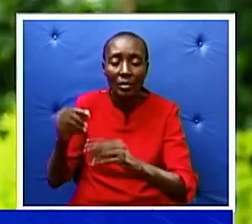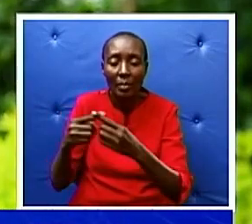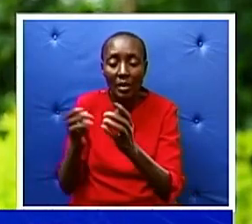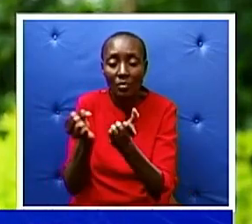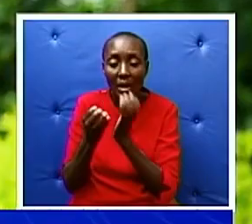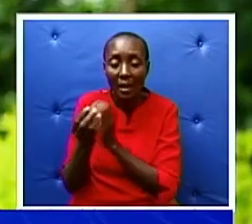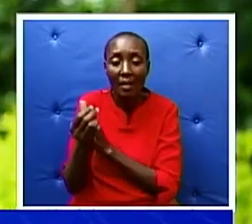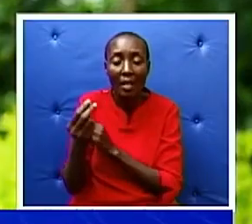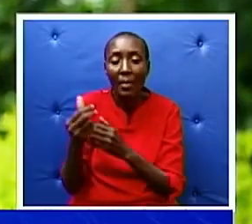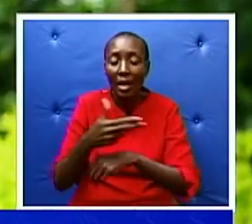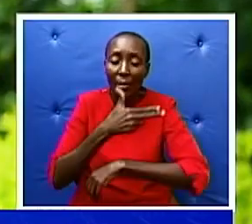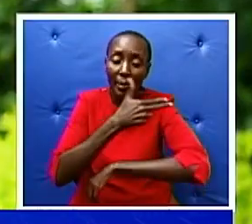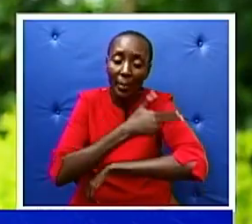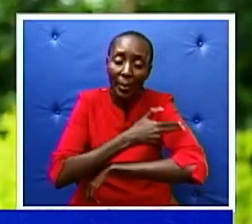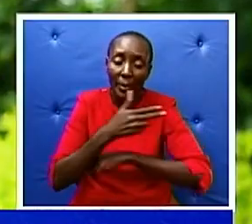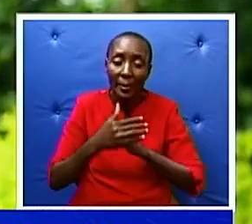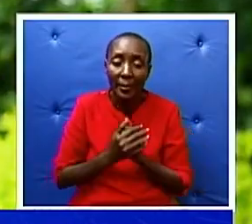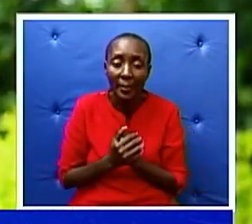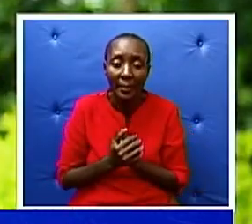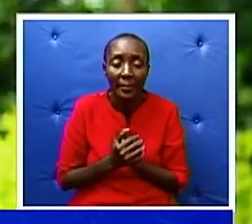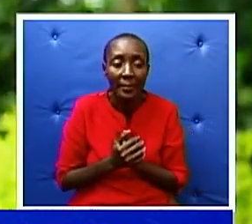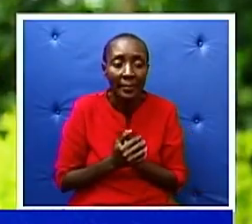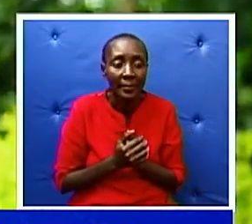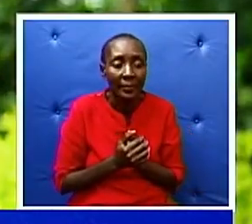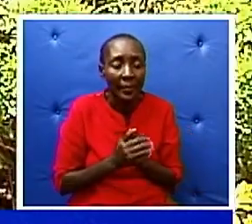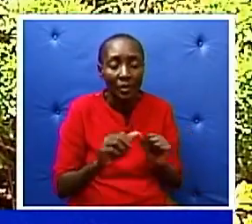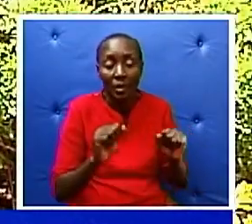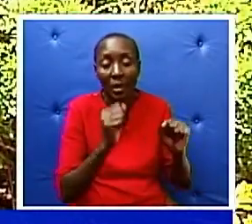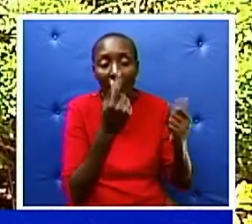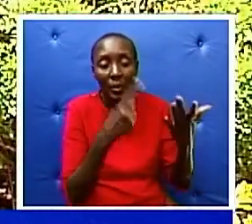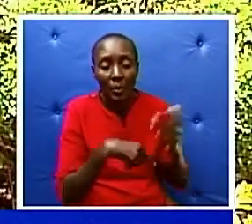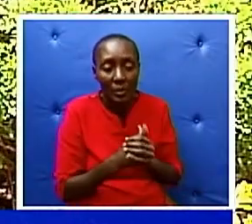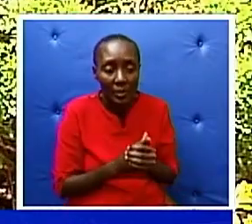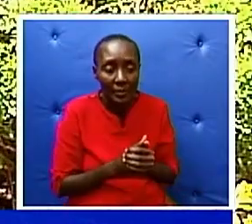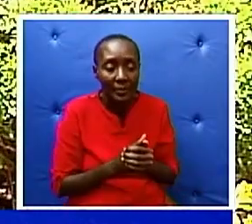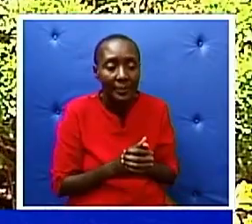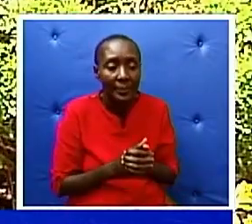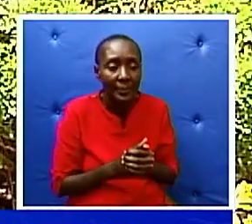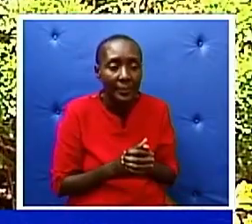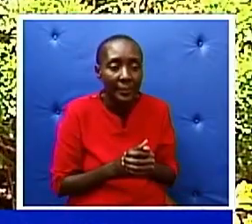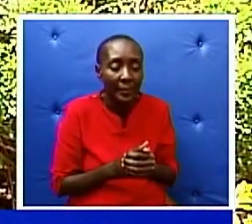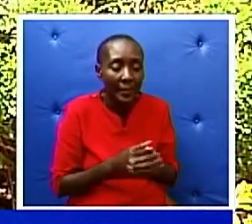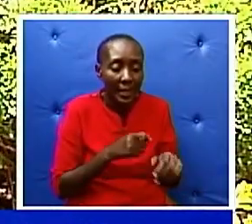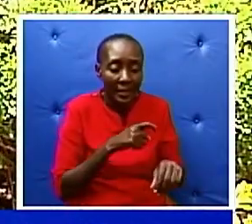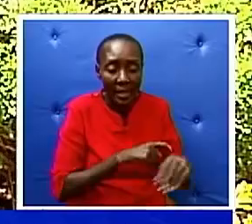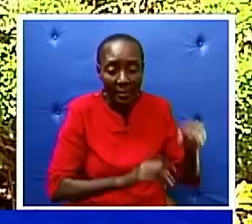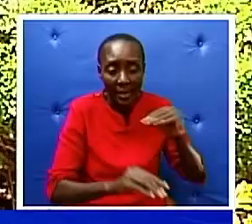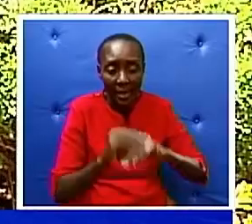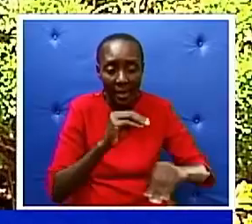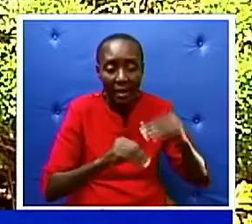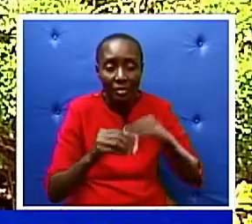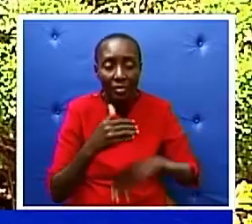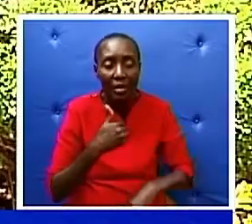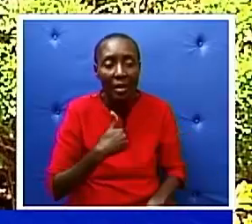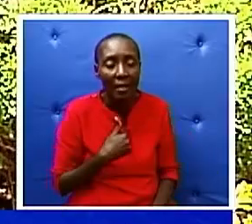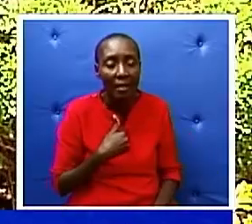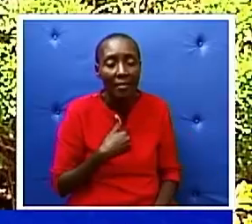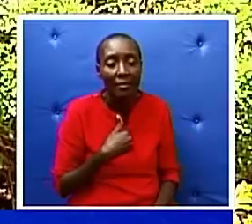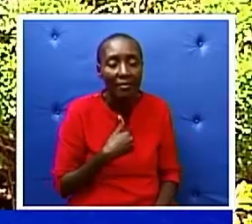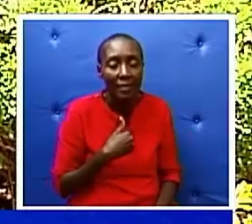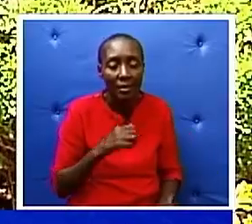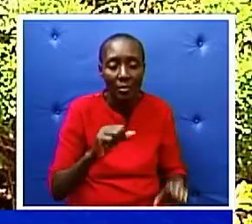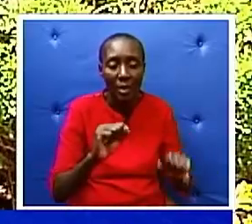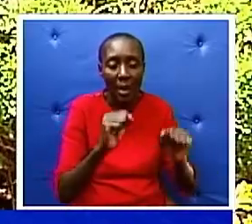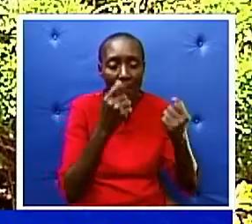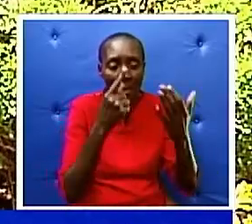get vaccines in the country. Okay, this is what happens. Whenever even we have a by-election, what happens